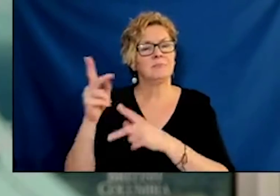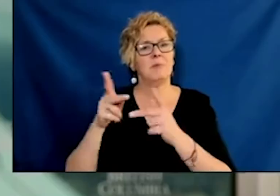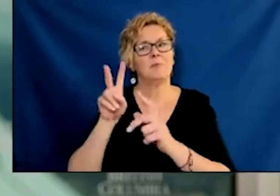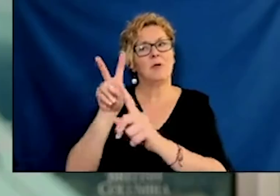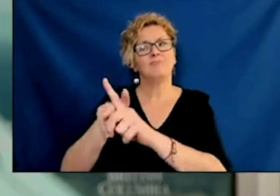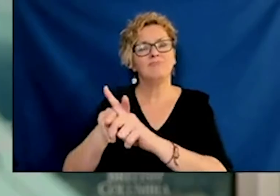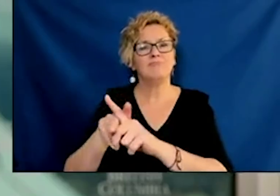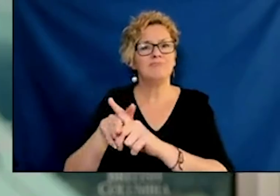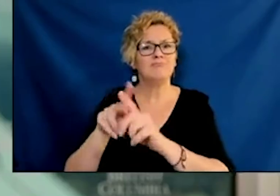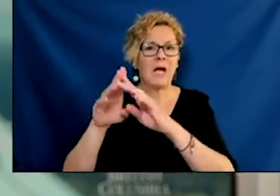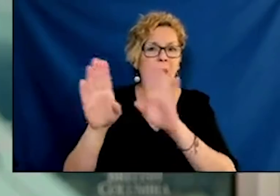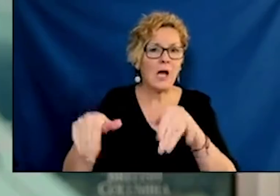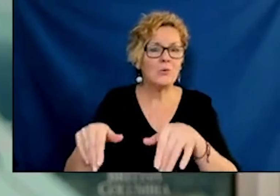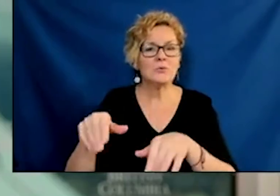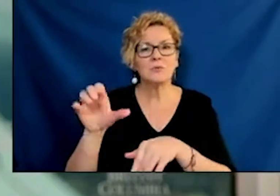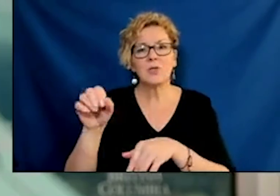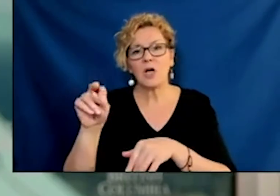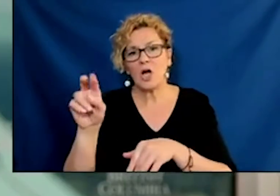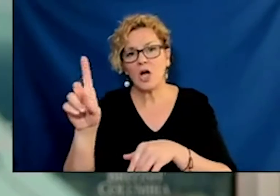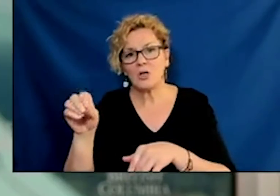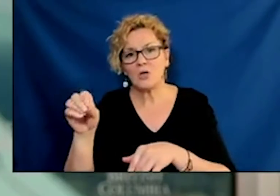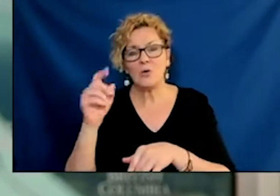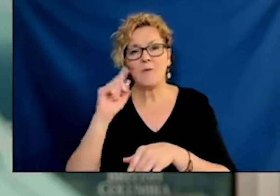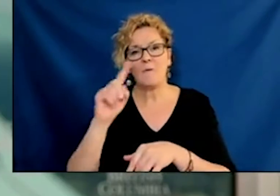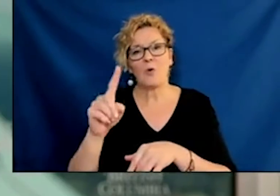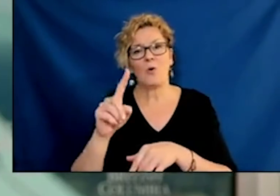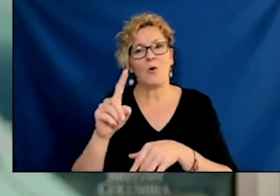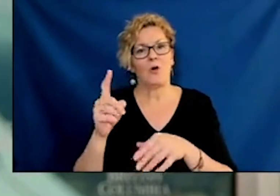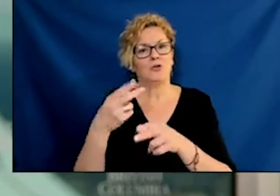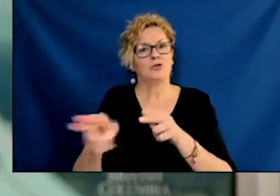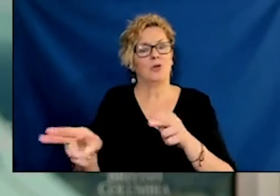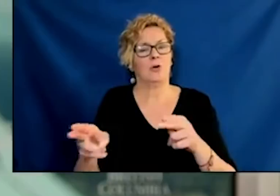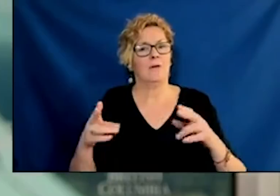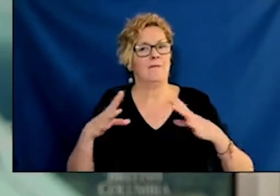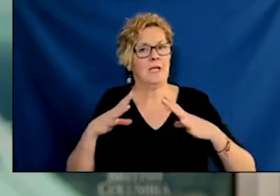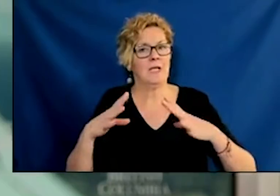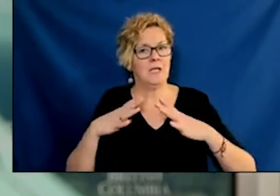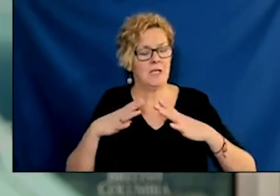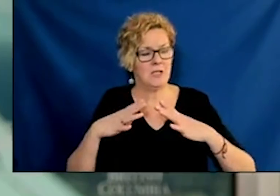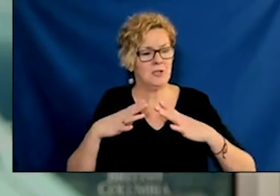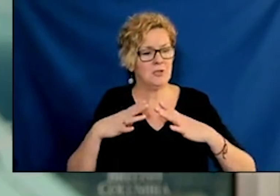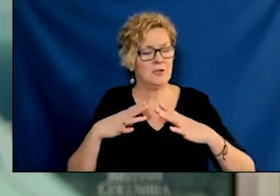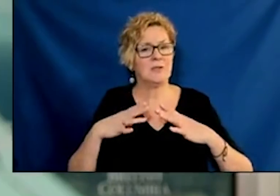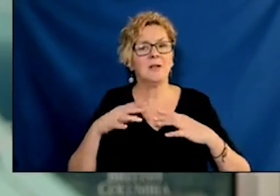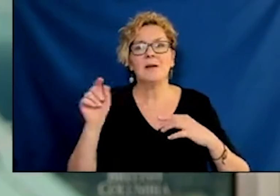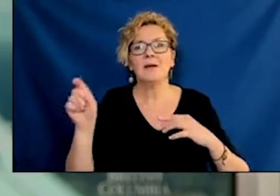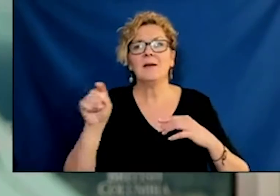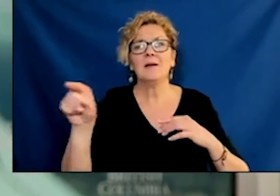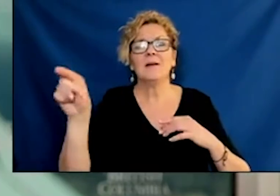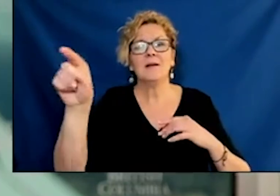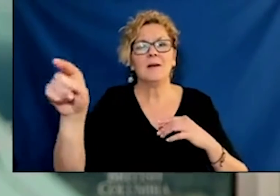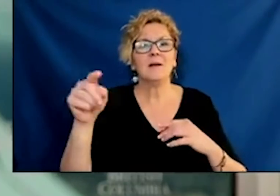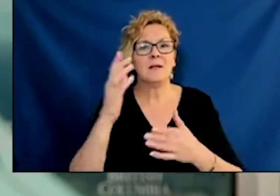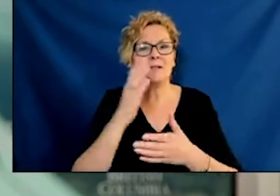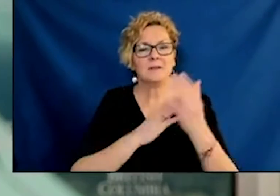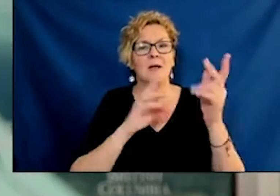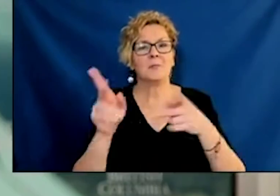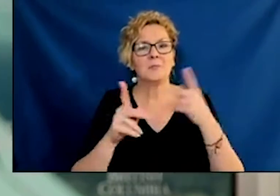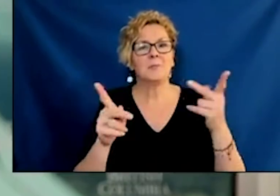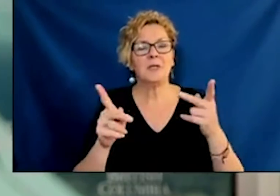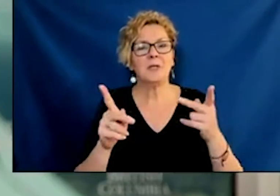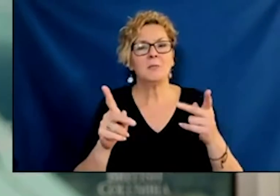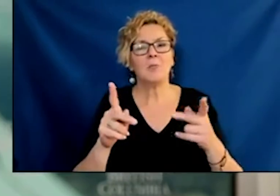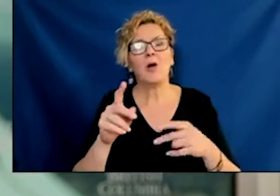who rent out the properties. So those obligations are on both sides. With respect to rentals, for example,